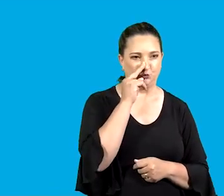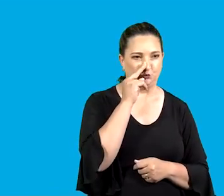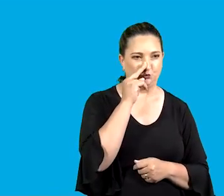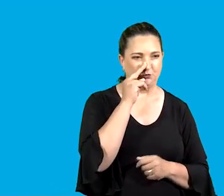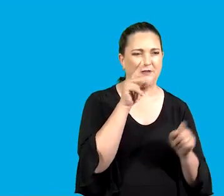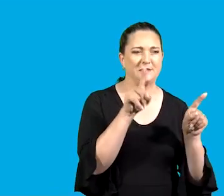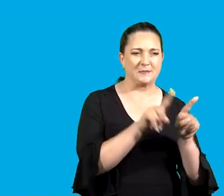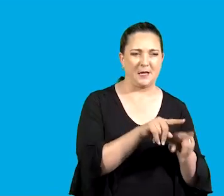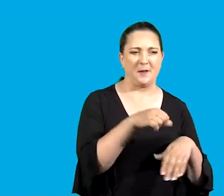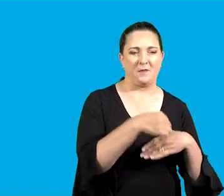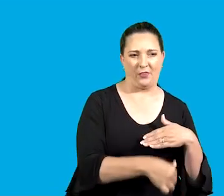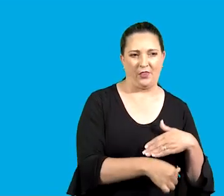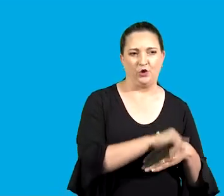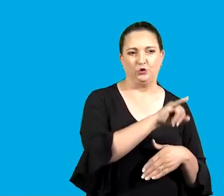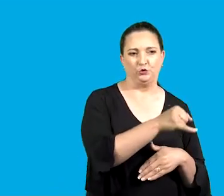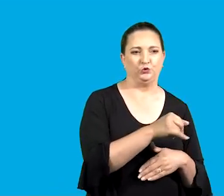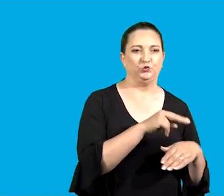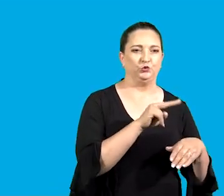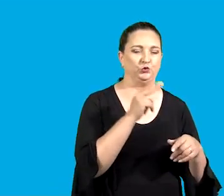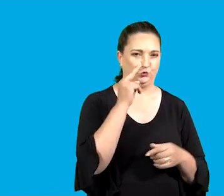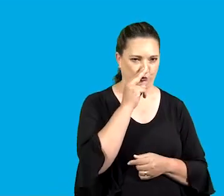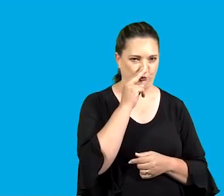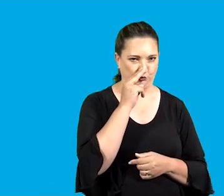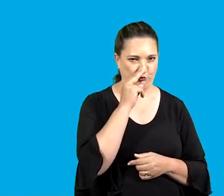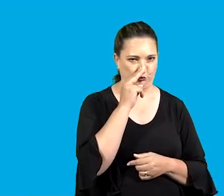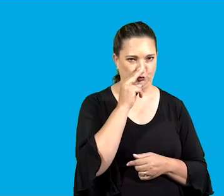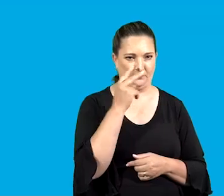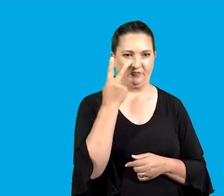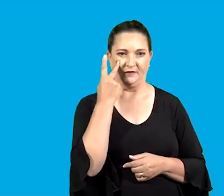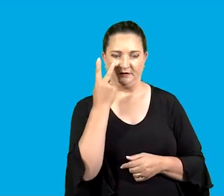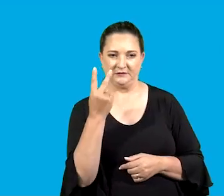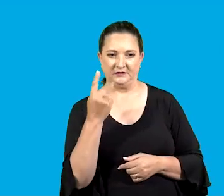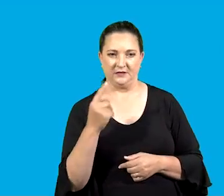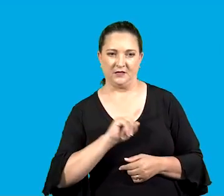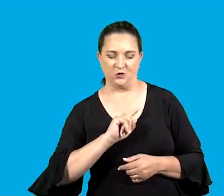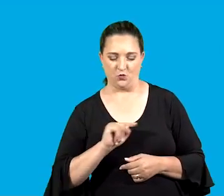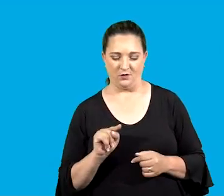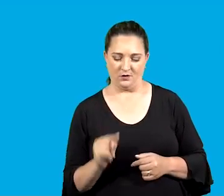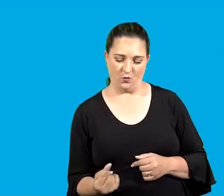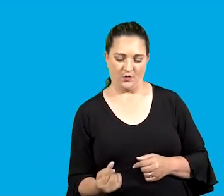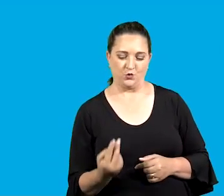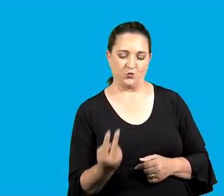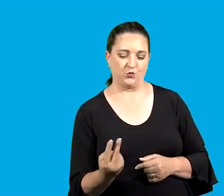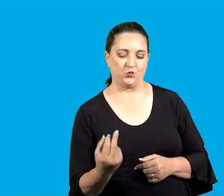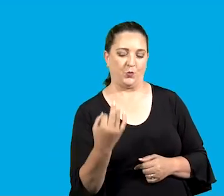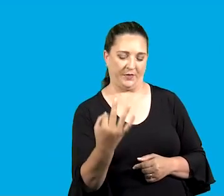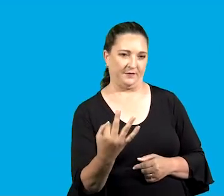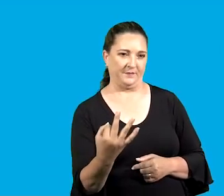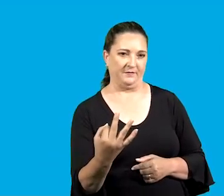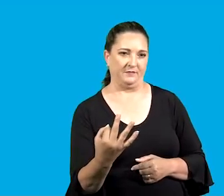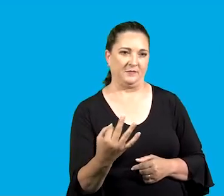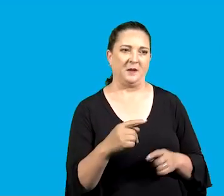month, 1. Then I go on top, 2, then I come here, and it's 3. All right, so I come